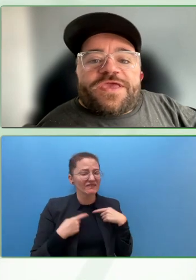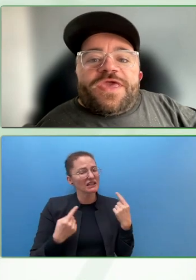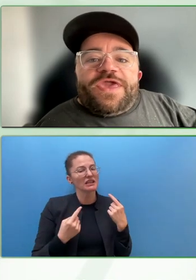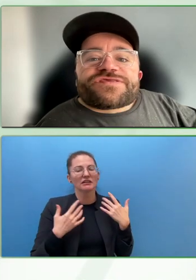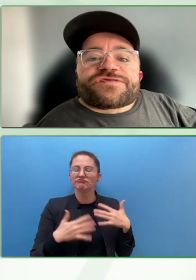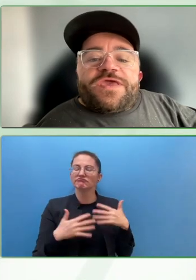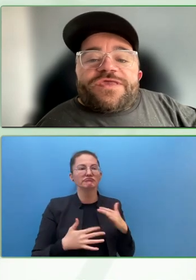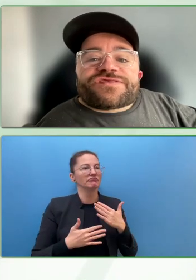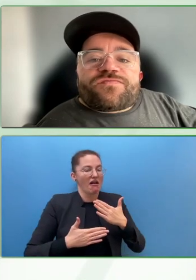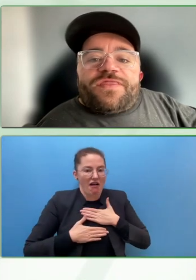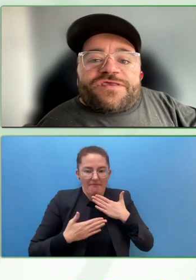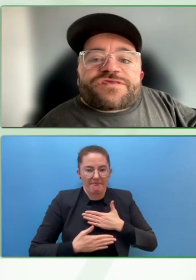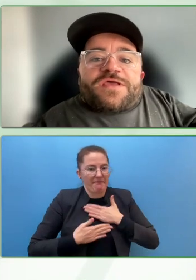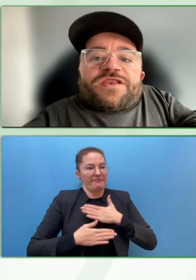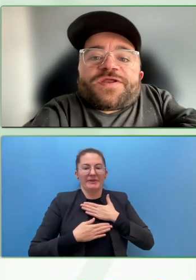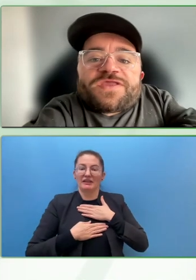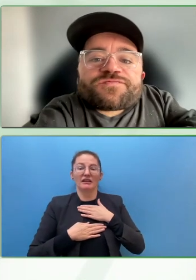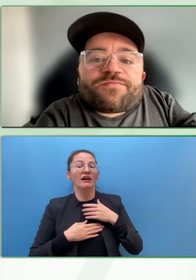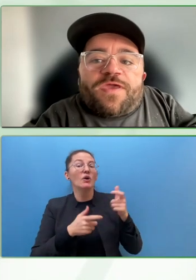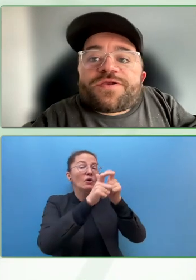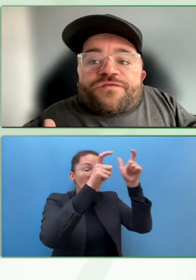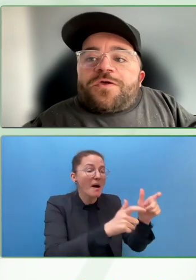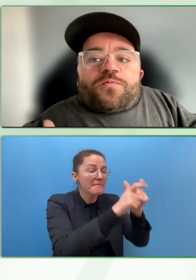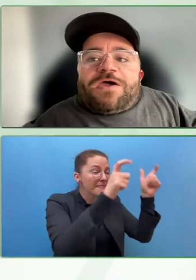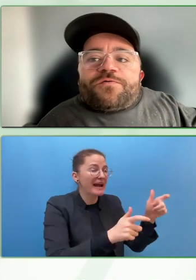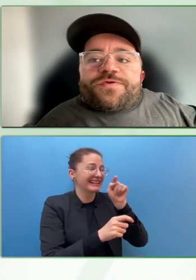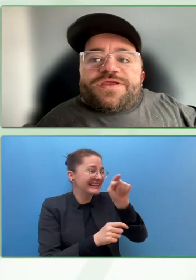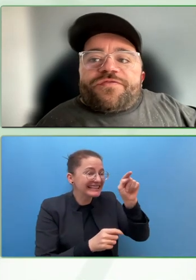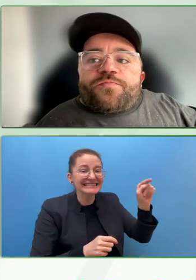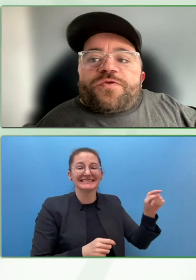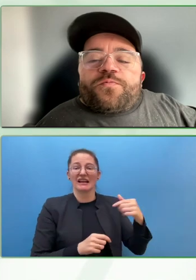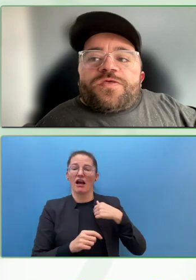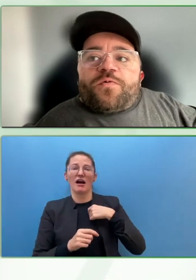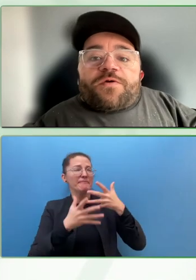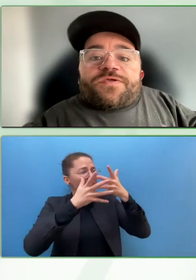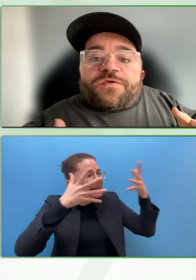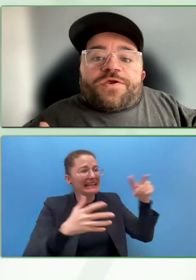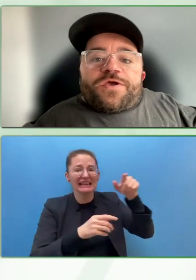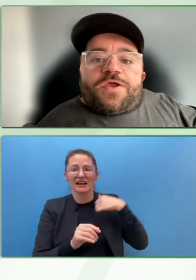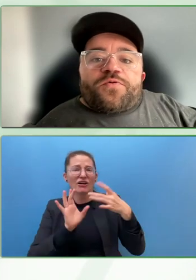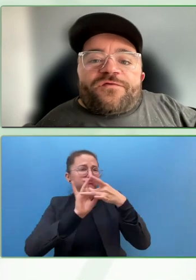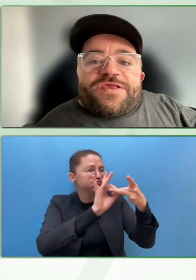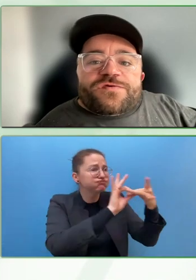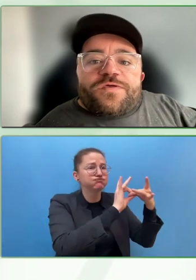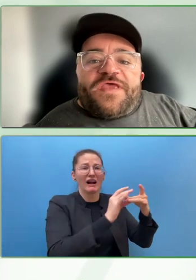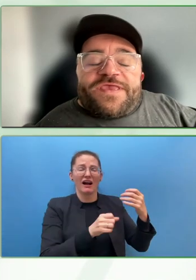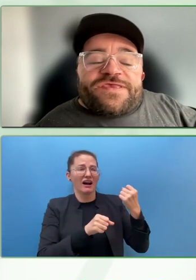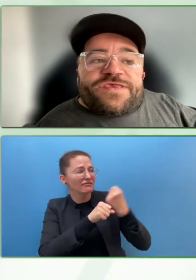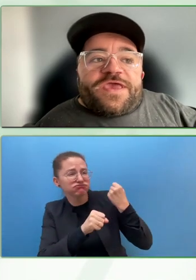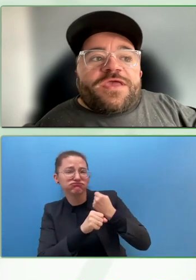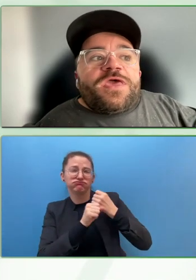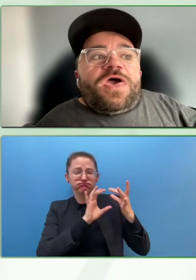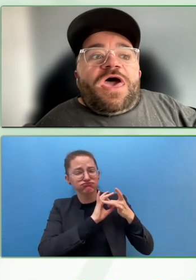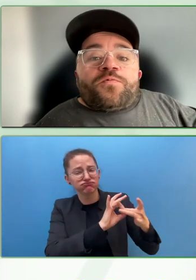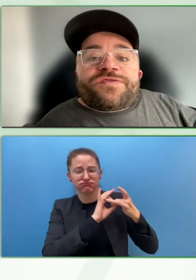2020, it's sometimes kind of been a pinch me moment of, wow, you know, the work we're doing on a global level is